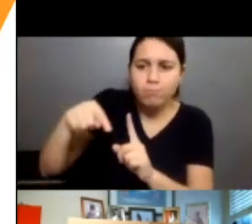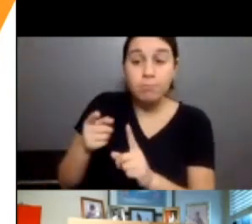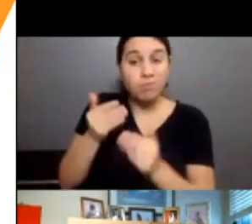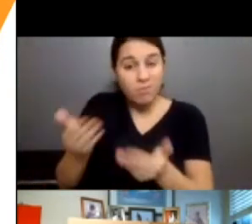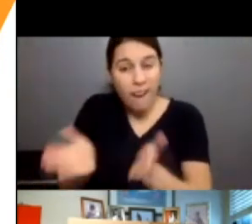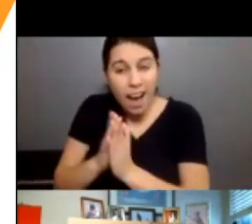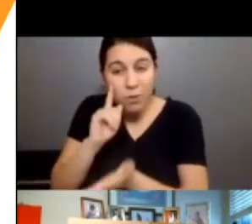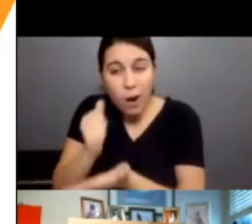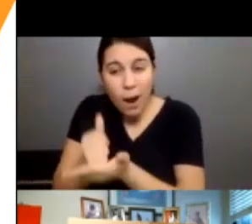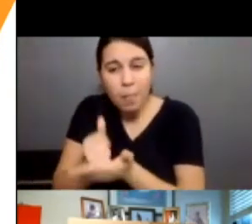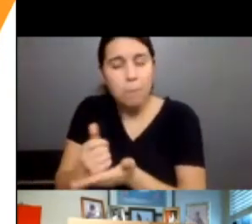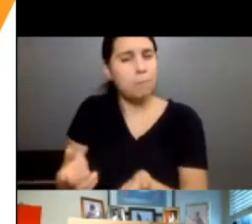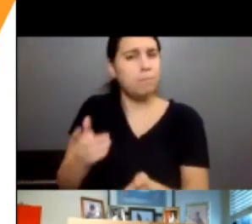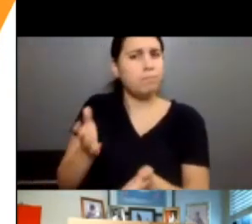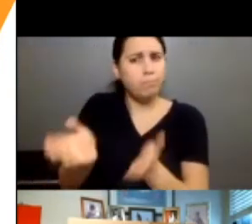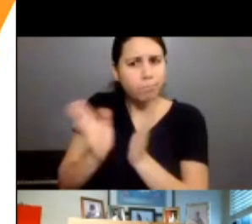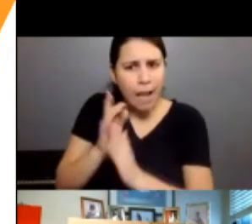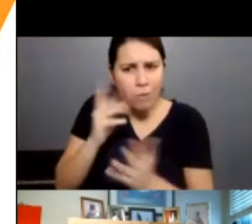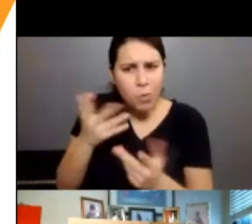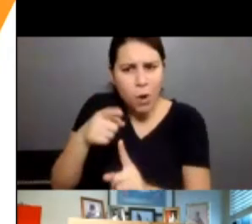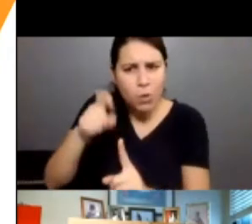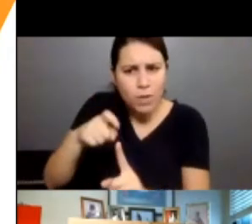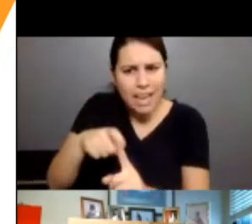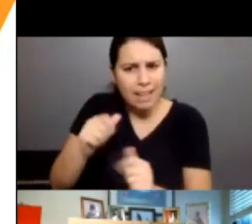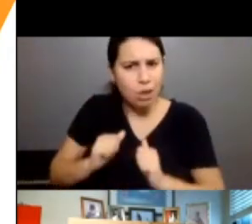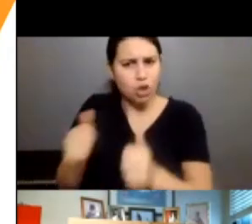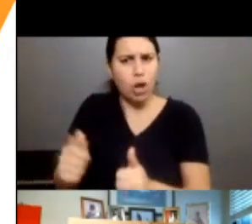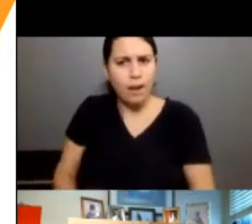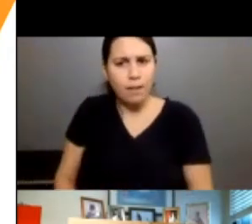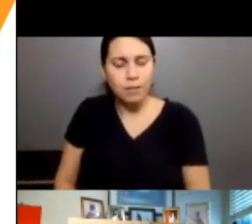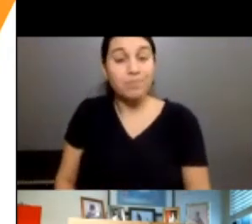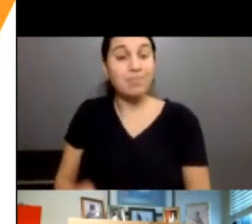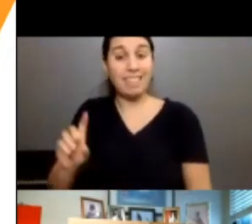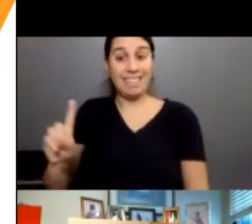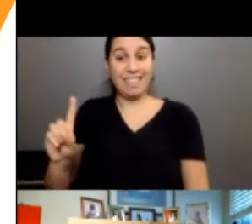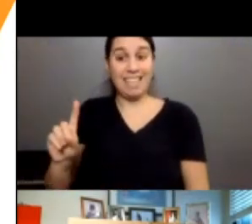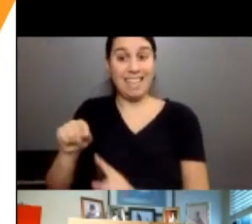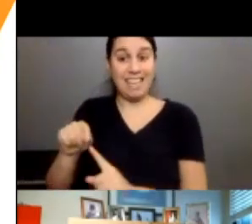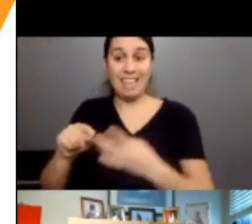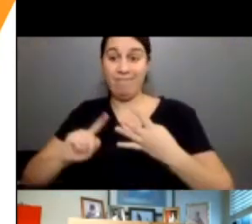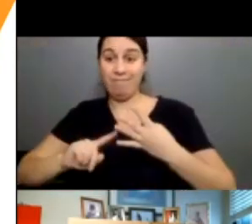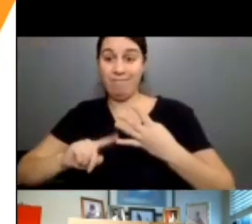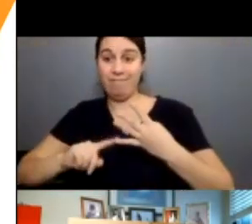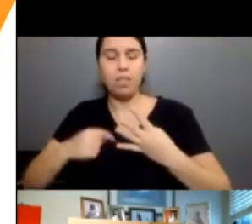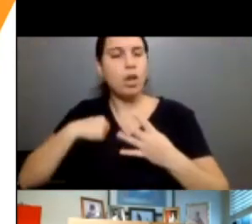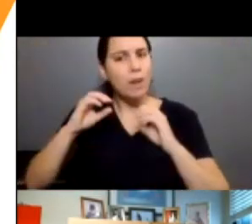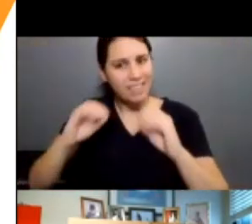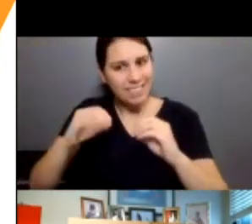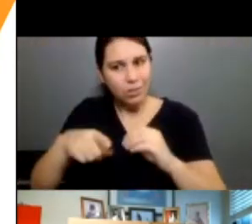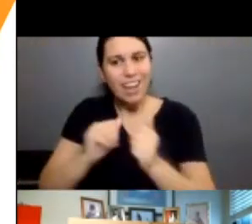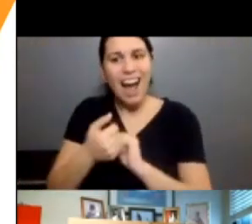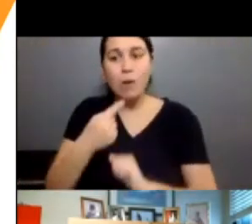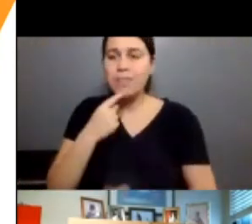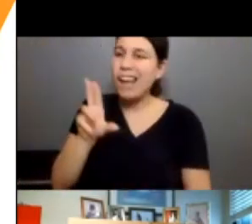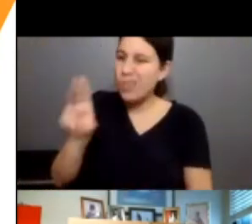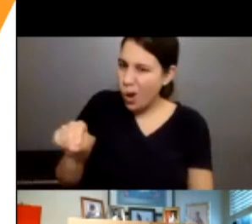they need in an assertive way. Session D, we teach how to say no to requests. We